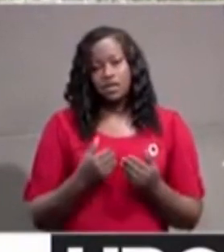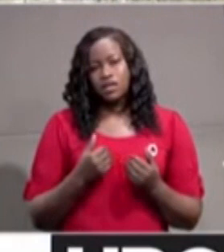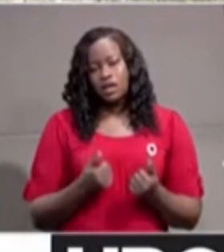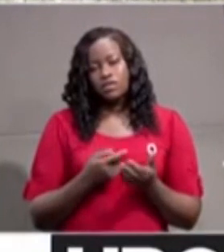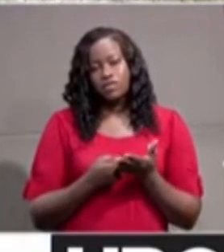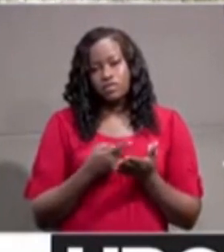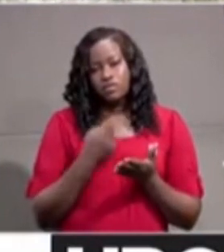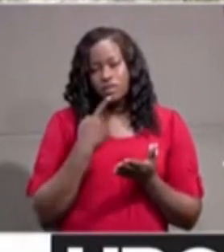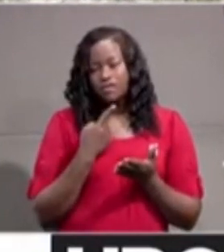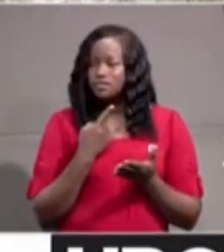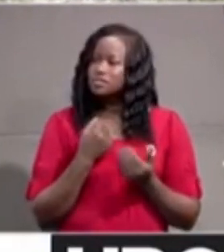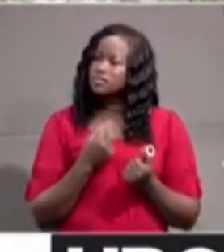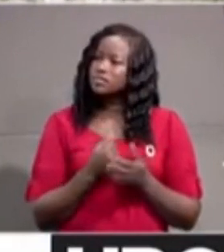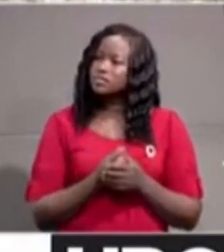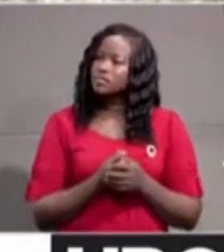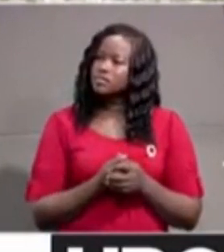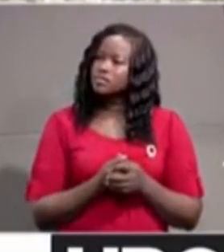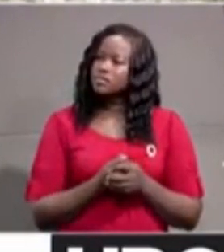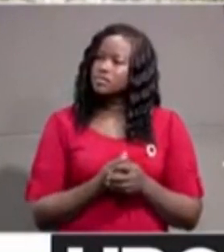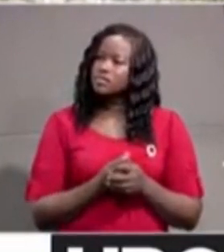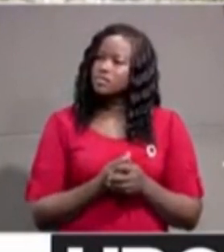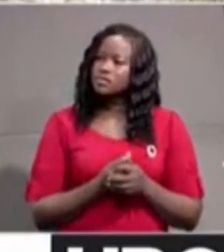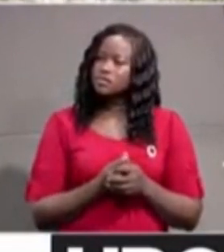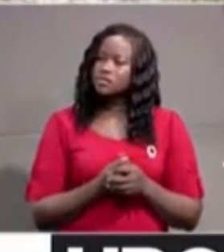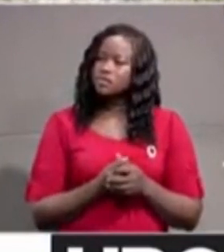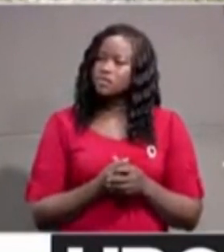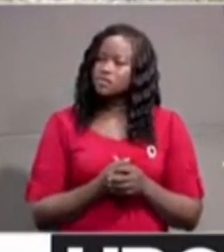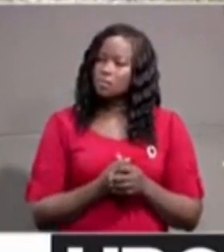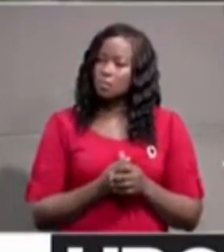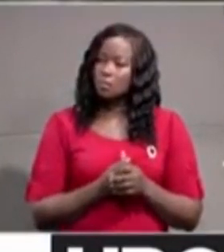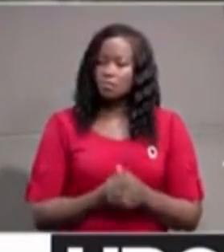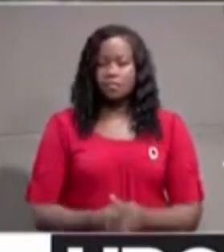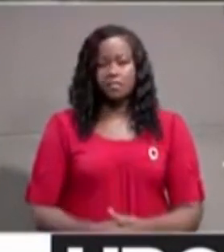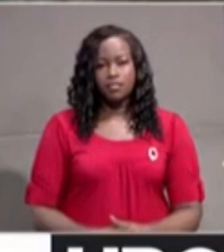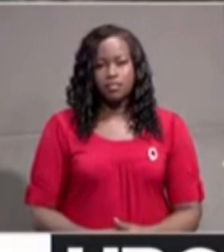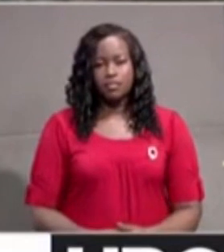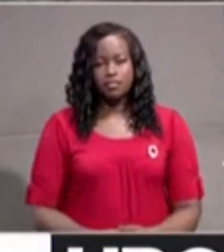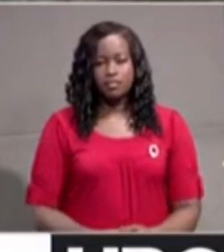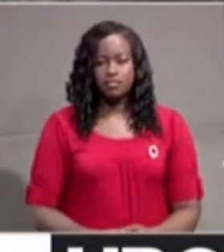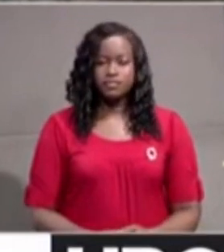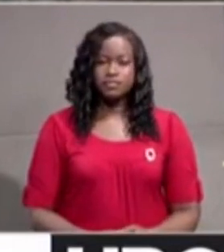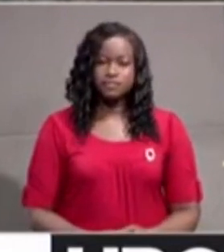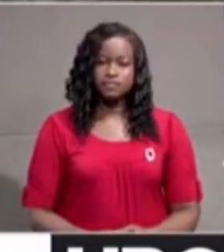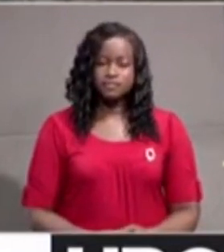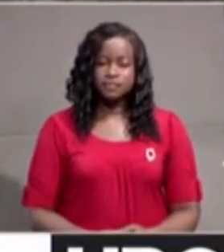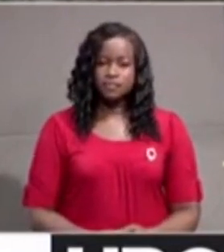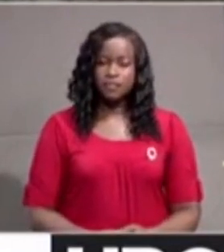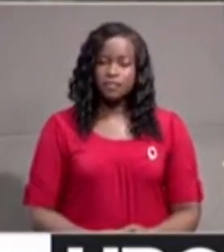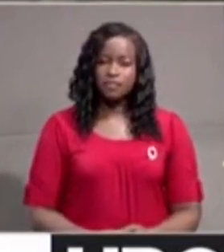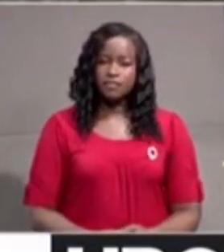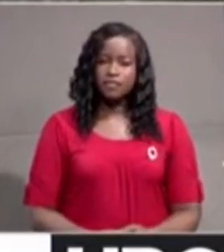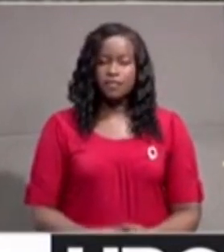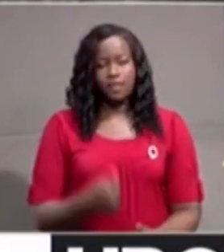transplant system is not good to increase their yield, rice yield. Today we have learned the